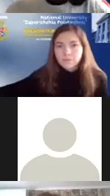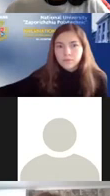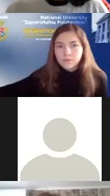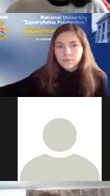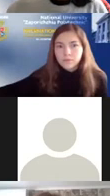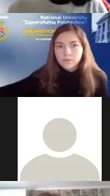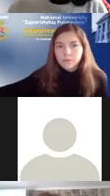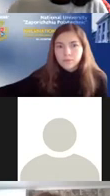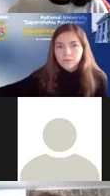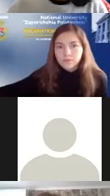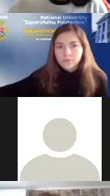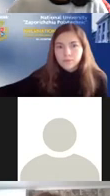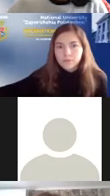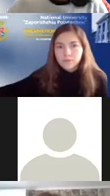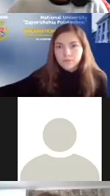I try to say it.